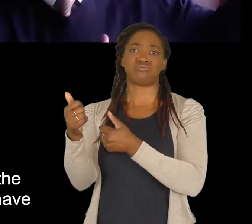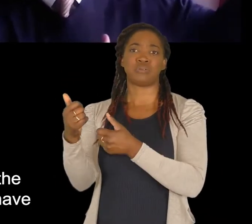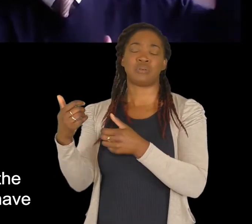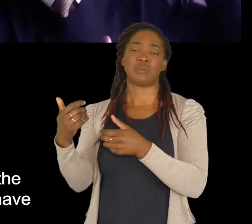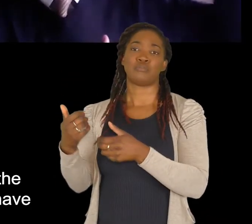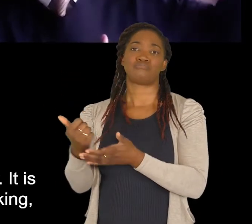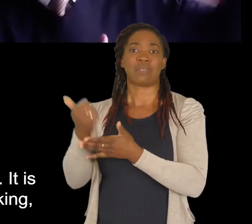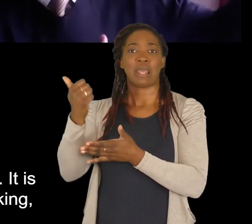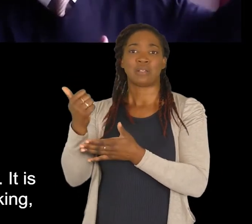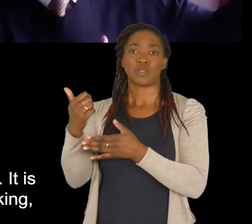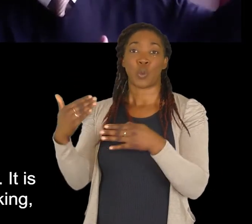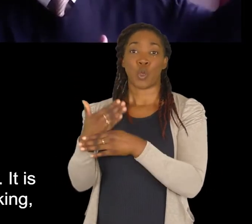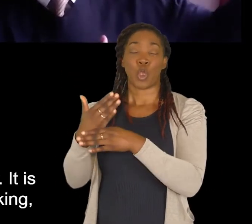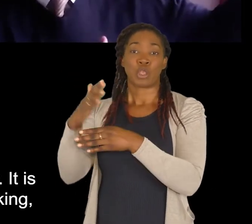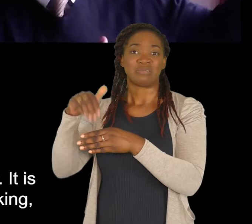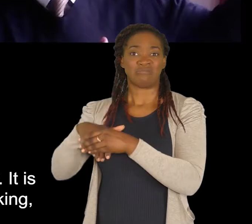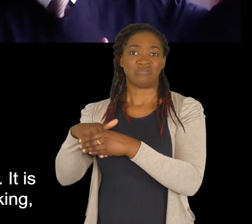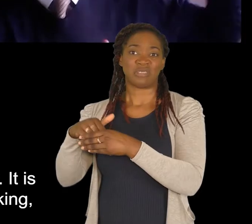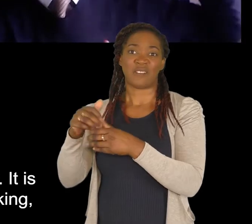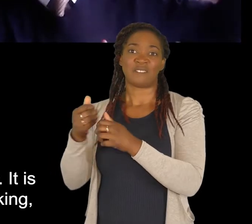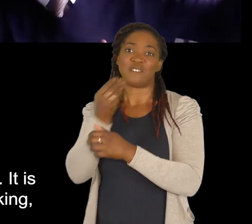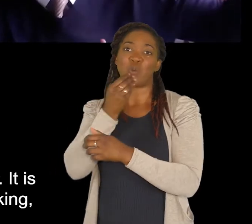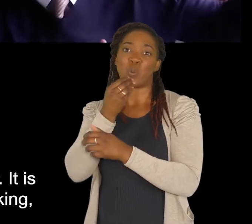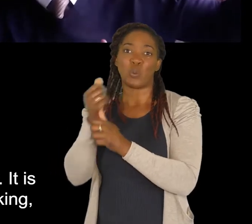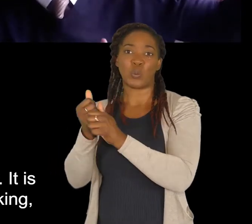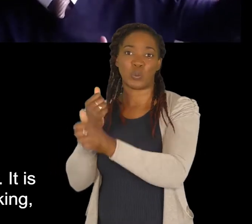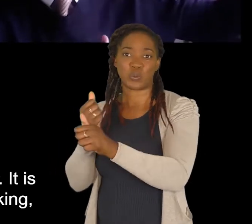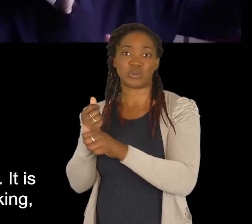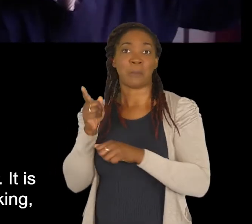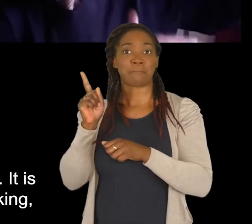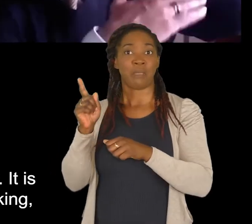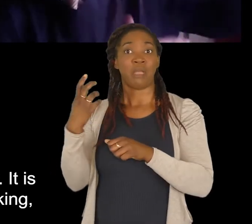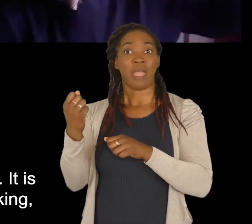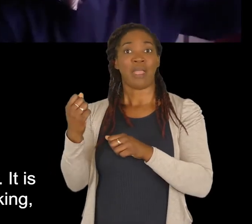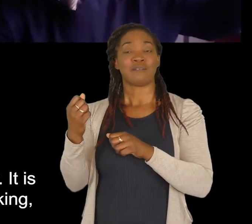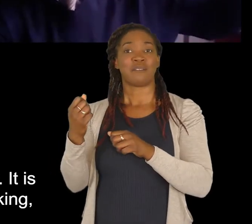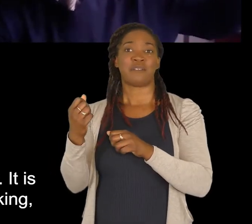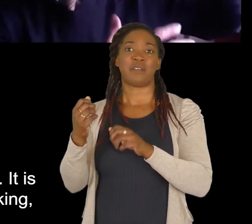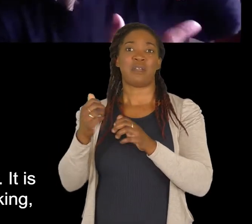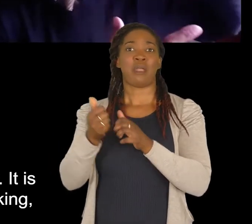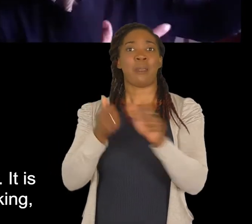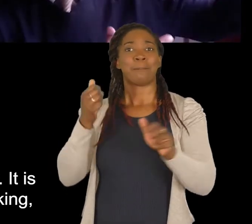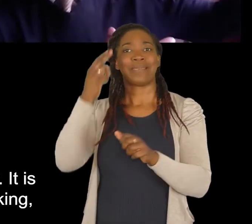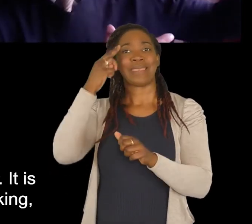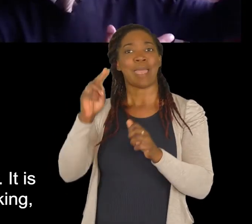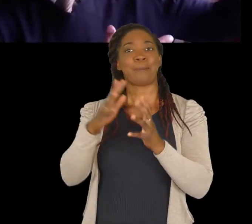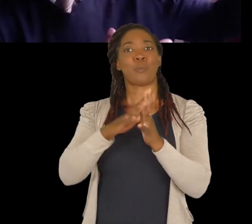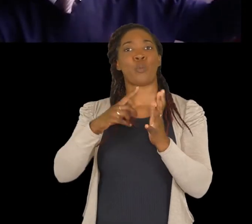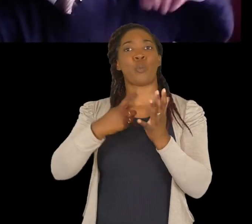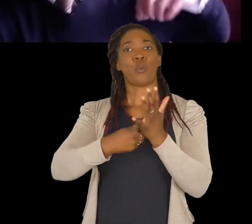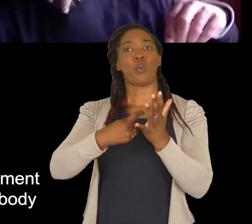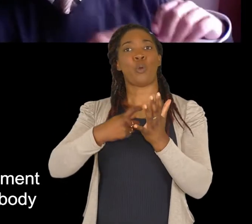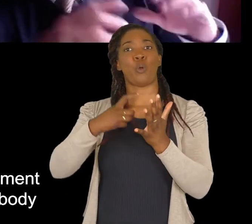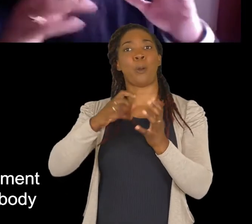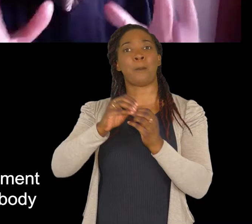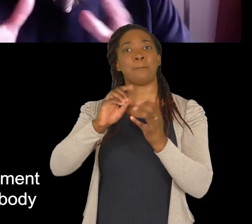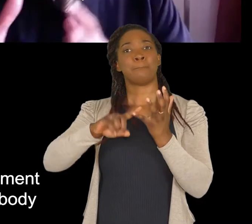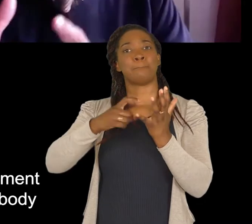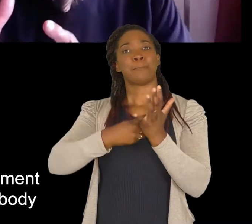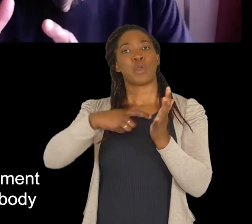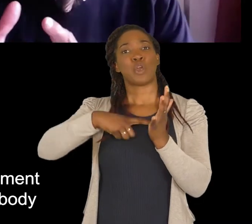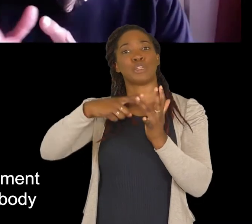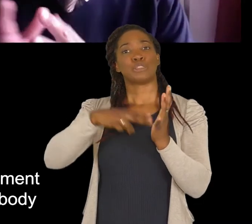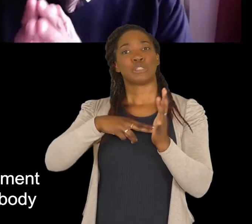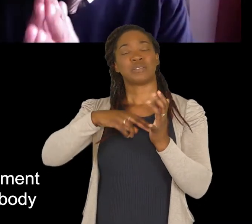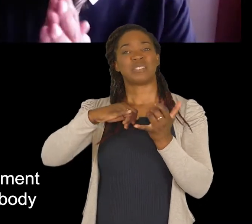and their fund, they've got Warburton's behind them, right? The food company. It's linked to what they're doing with food and baking, right? So if